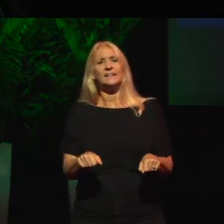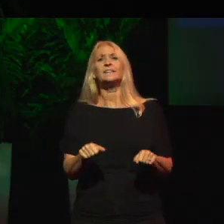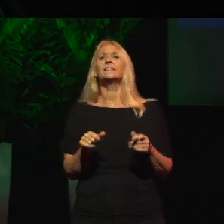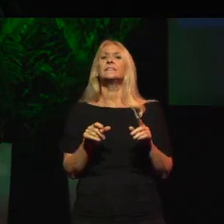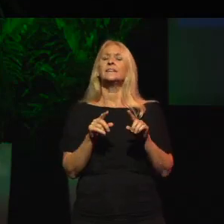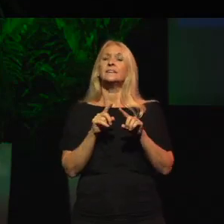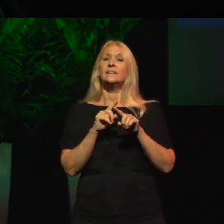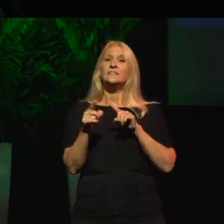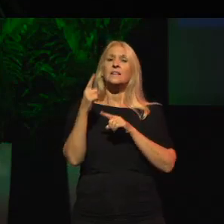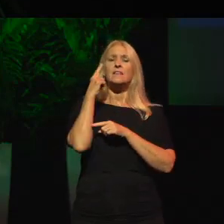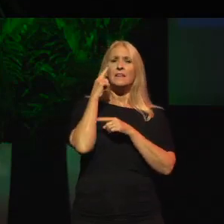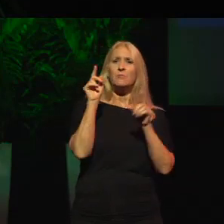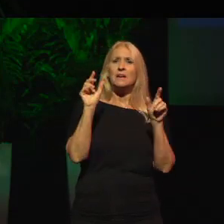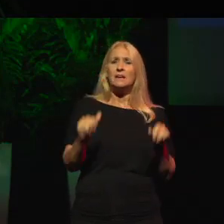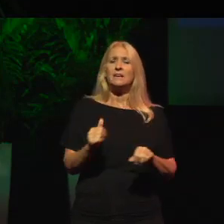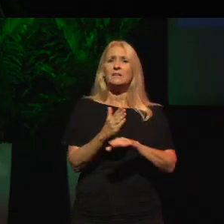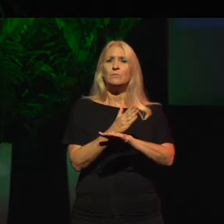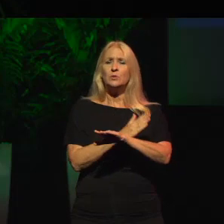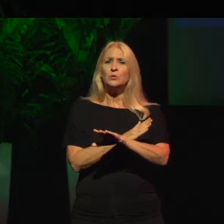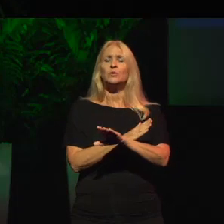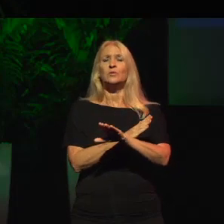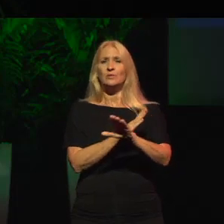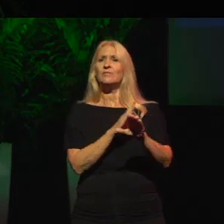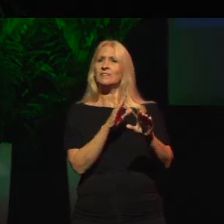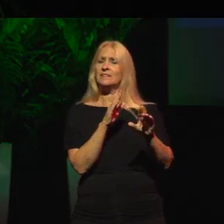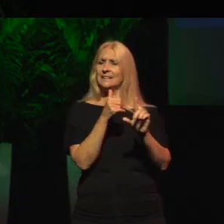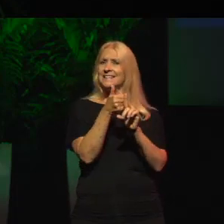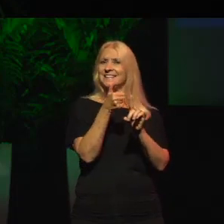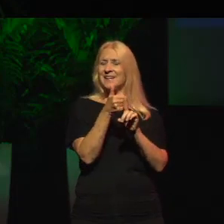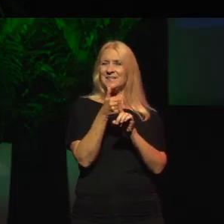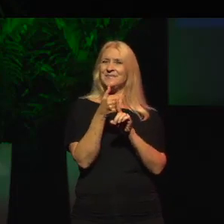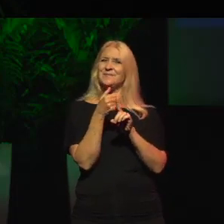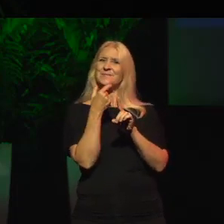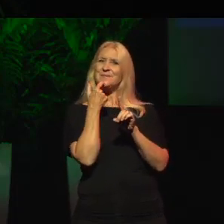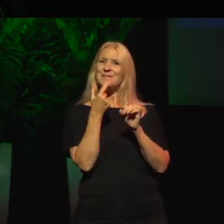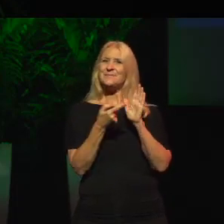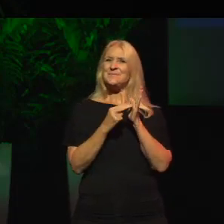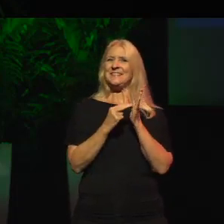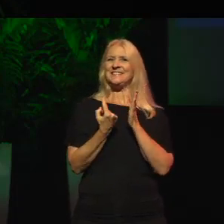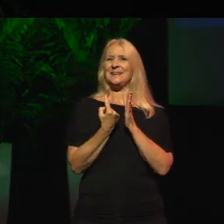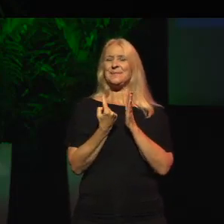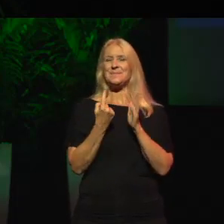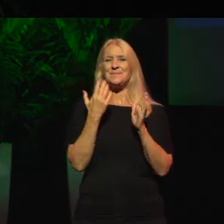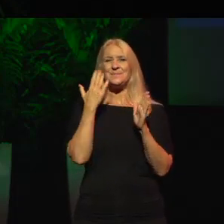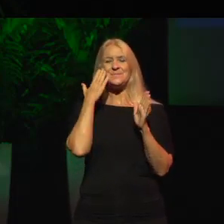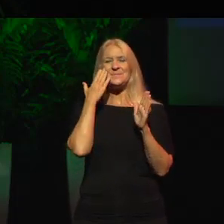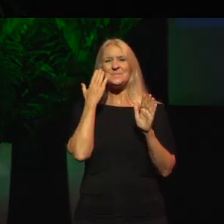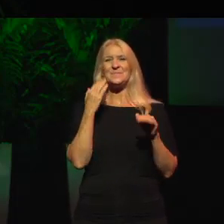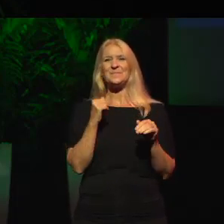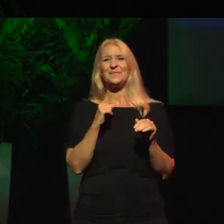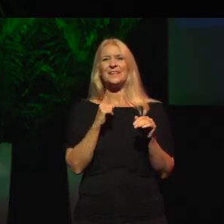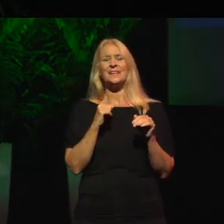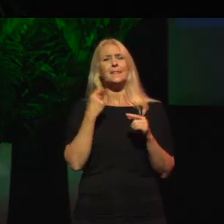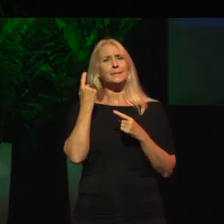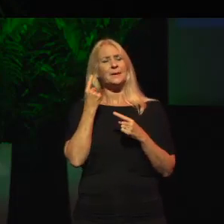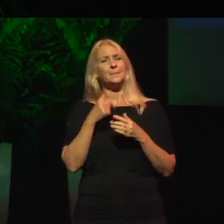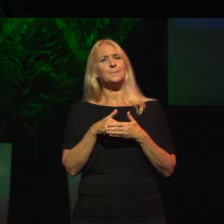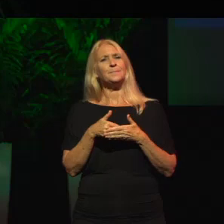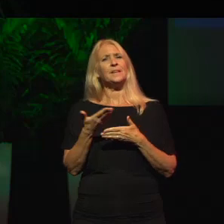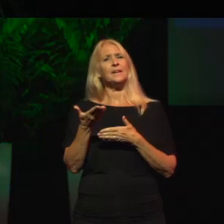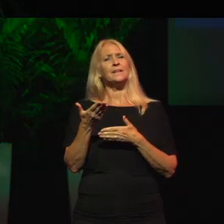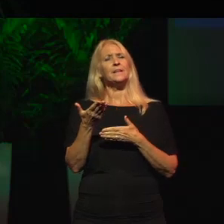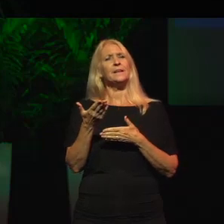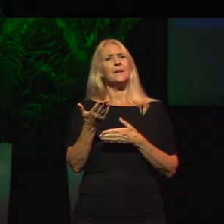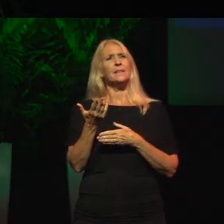Even to think that we can do better is truly saying something when you think about this. So consider this. In the past 13